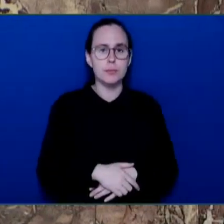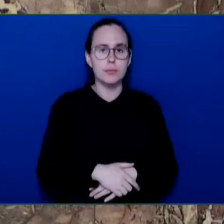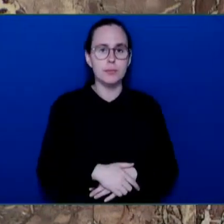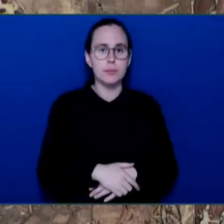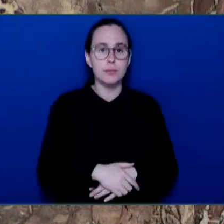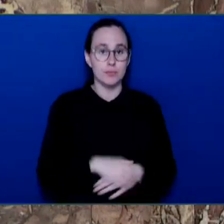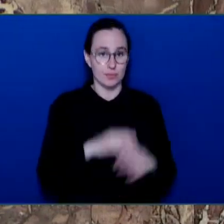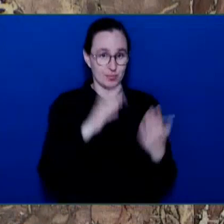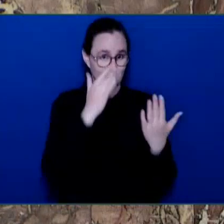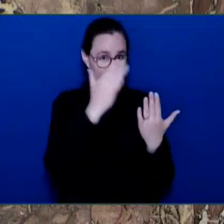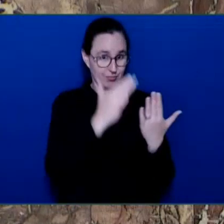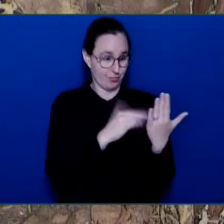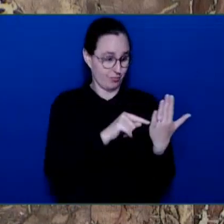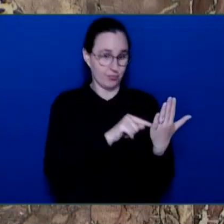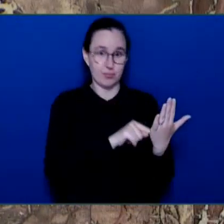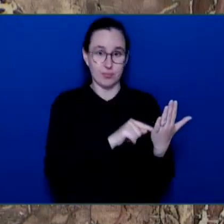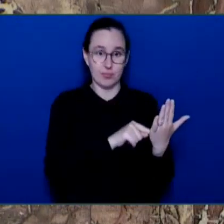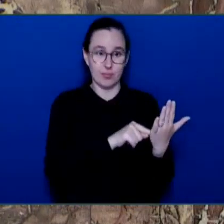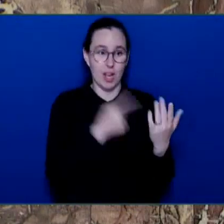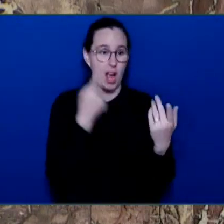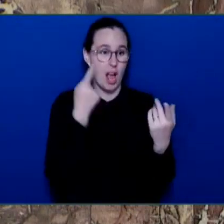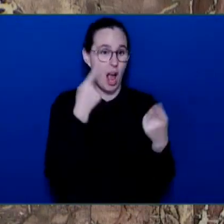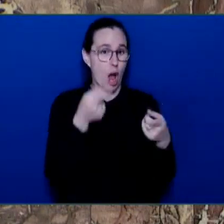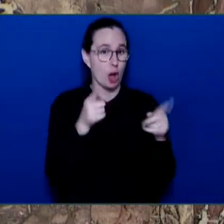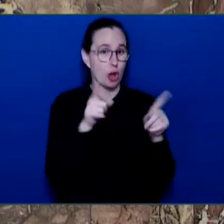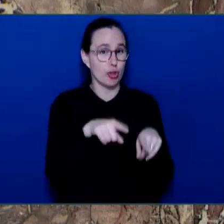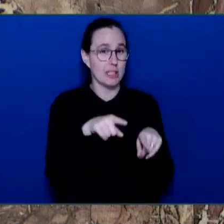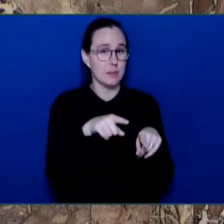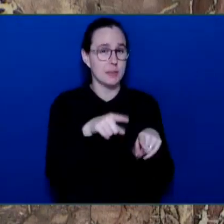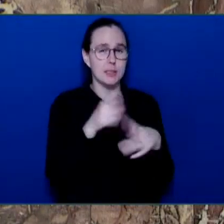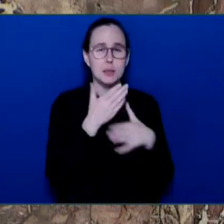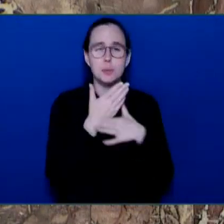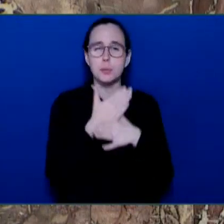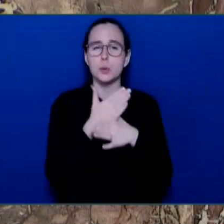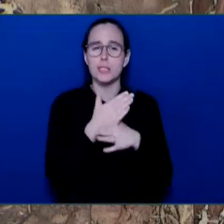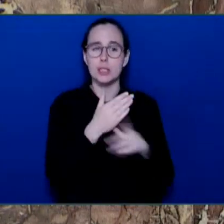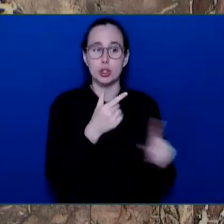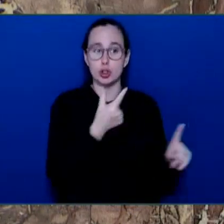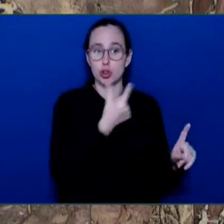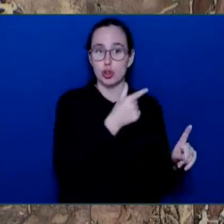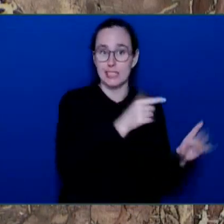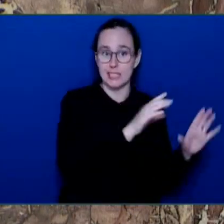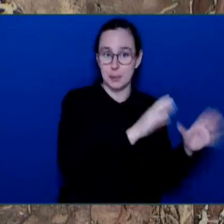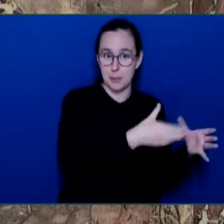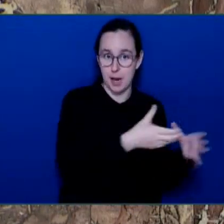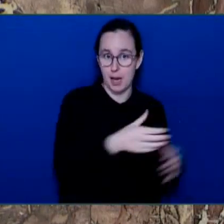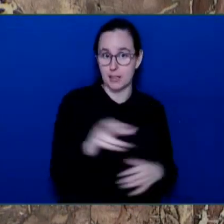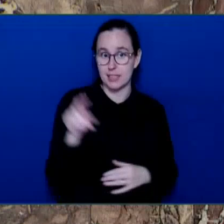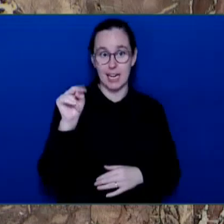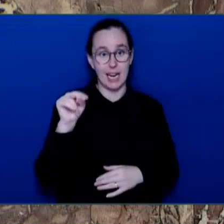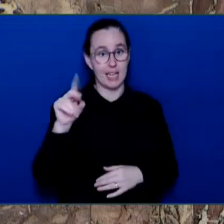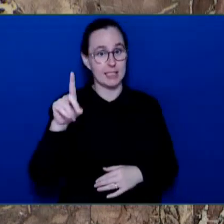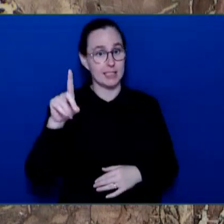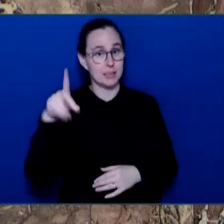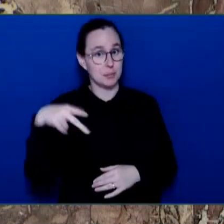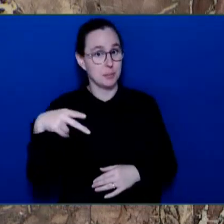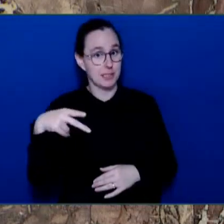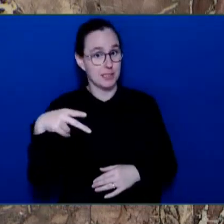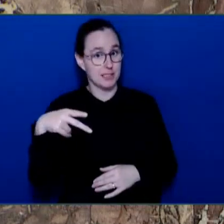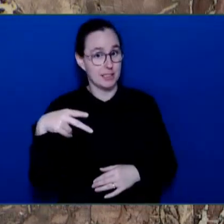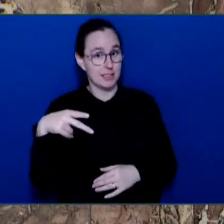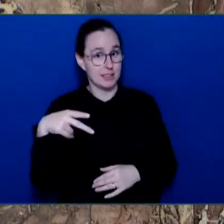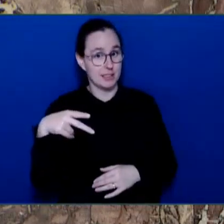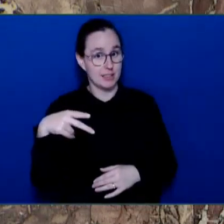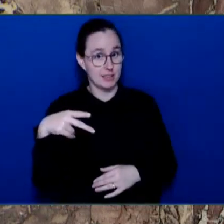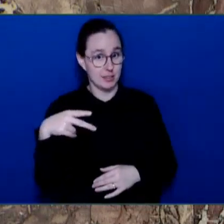Party and the NDP in the historic confidence and supply agreement that initiated the expert review panel on basic